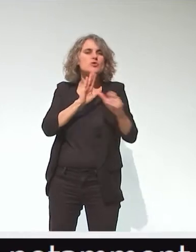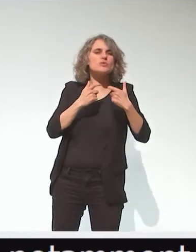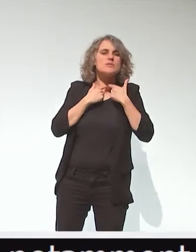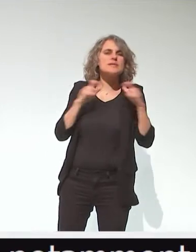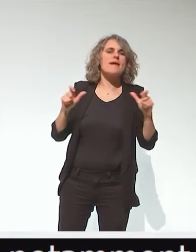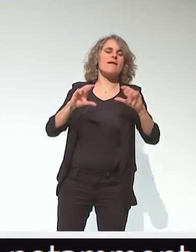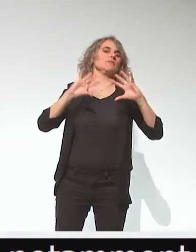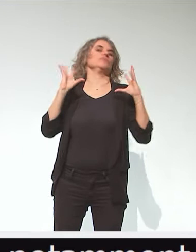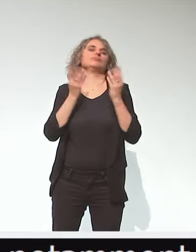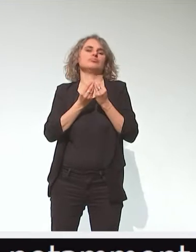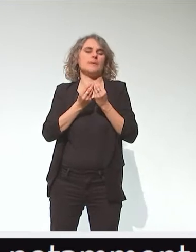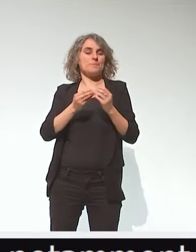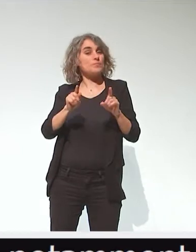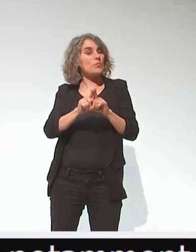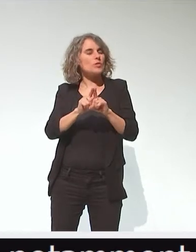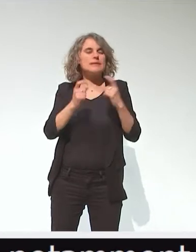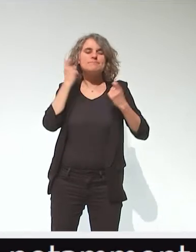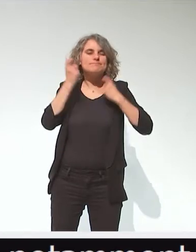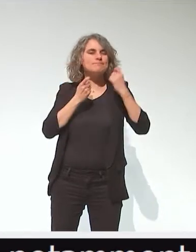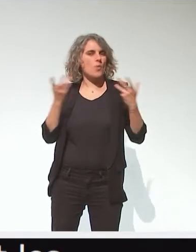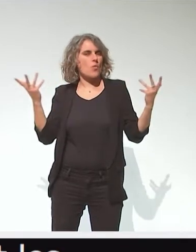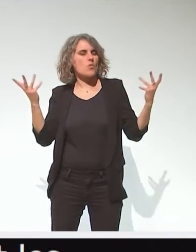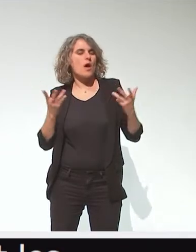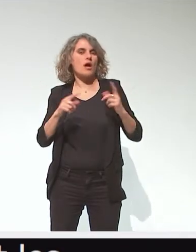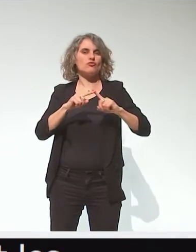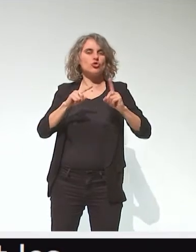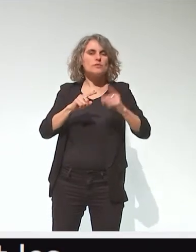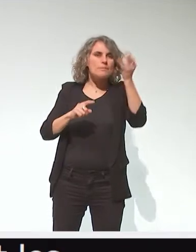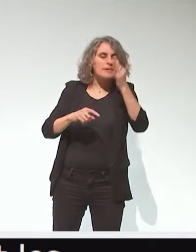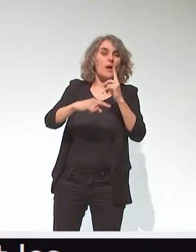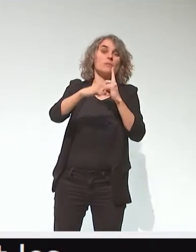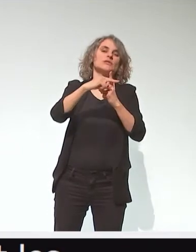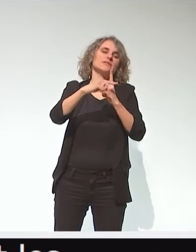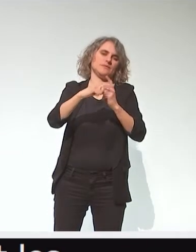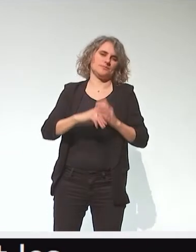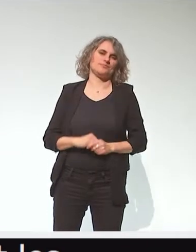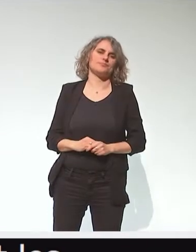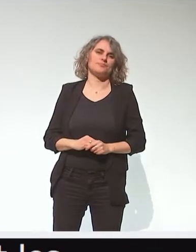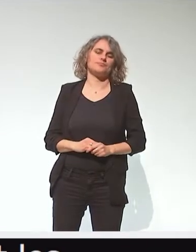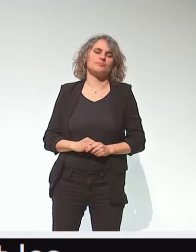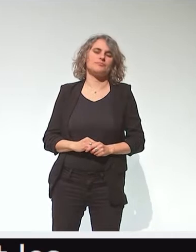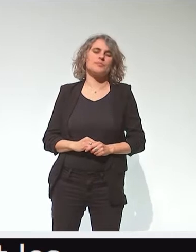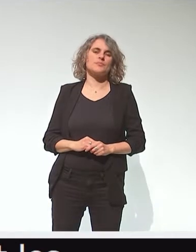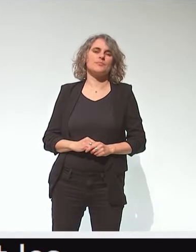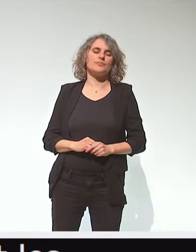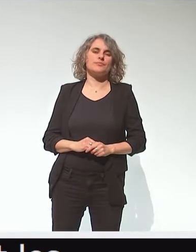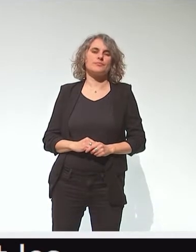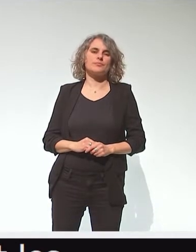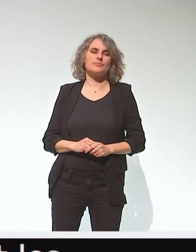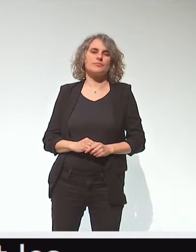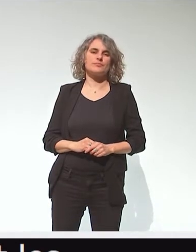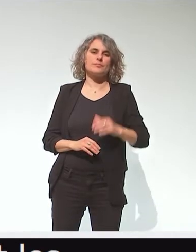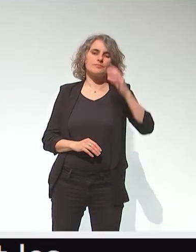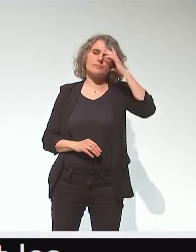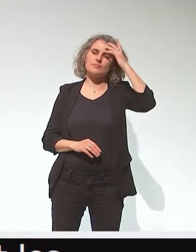reflecting on the positive experience when it comes to the quota systems. And this is one of the